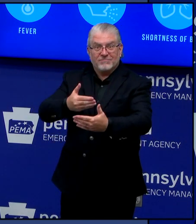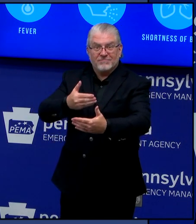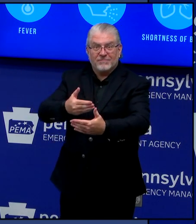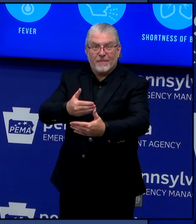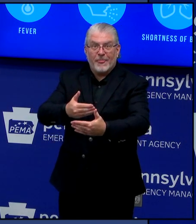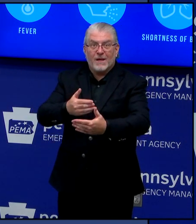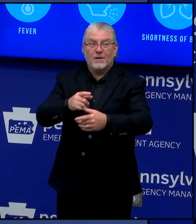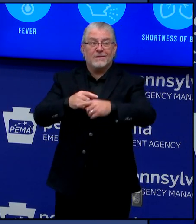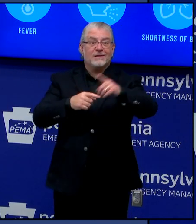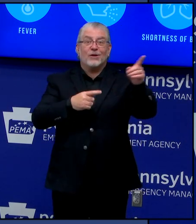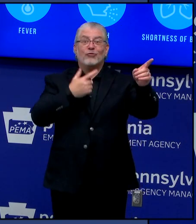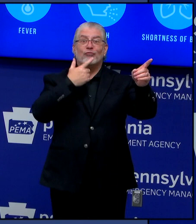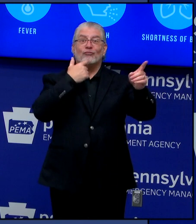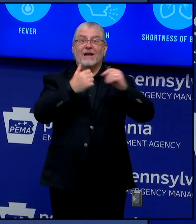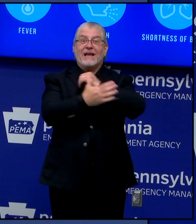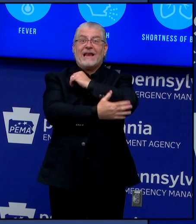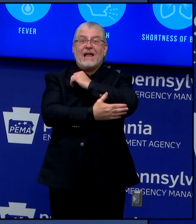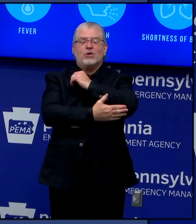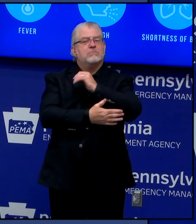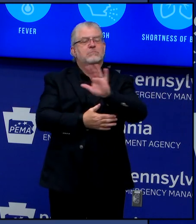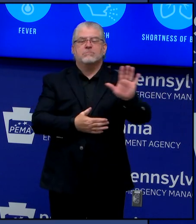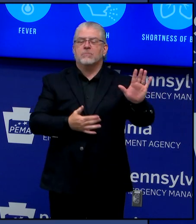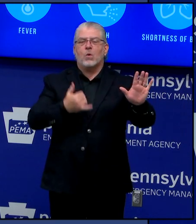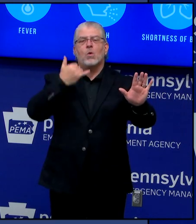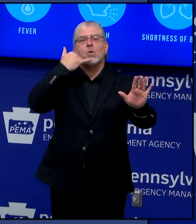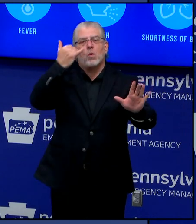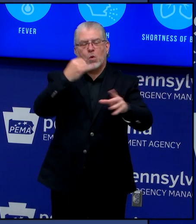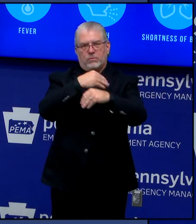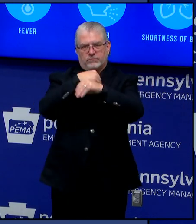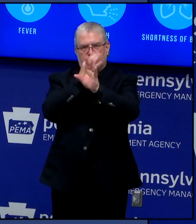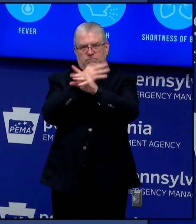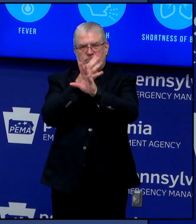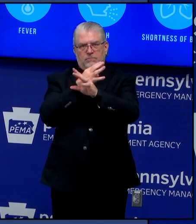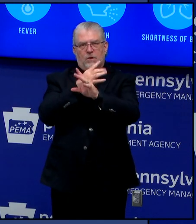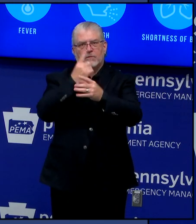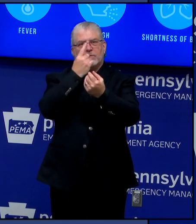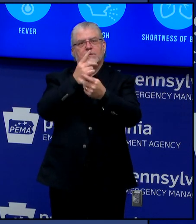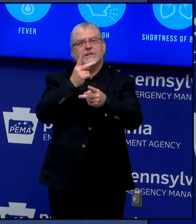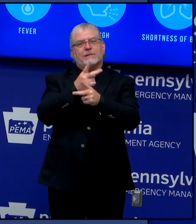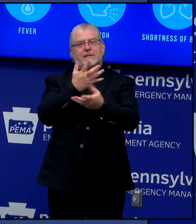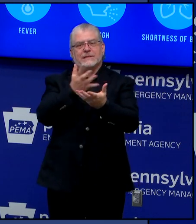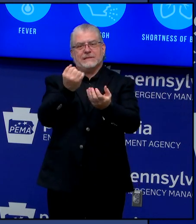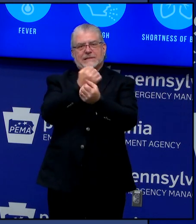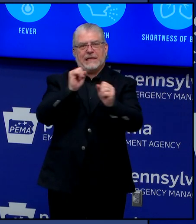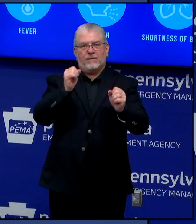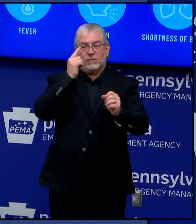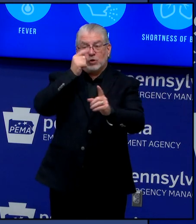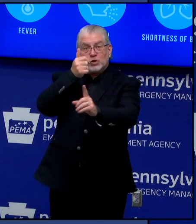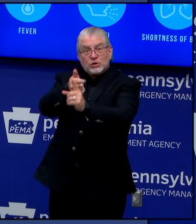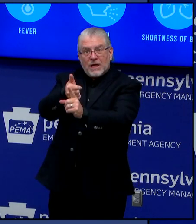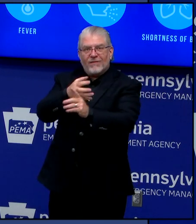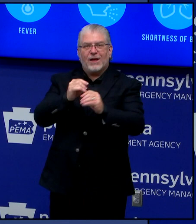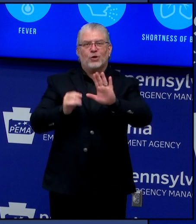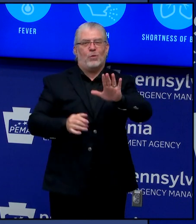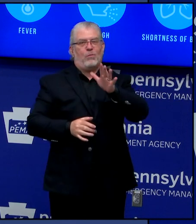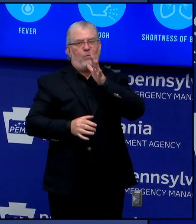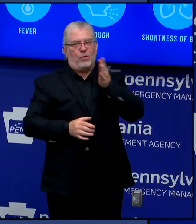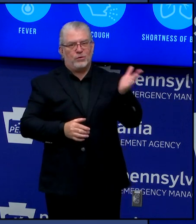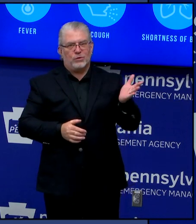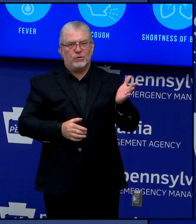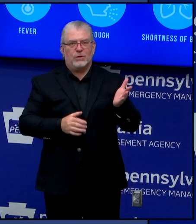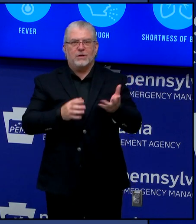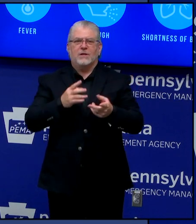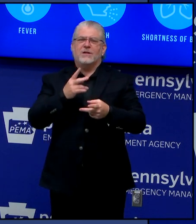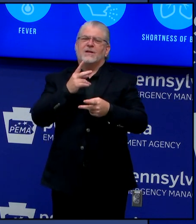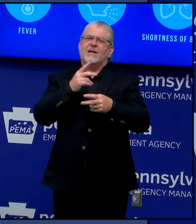virtually. The safest thing that you can do for yourself, the safest thing that you can do for your mother and your family and your community is to do